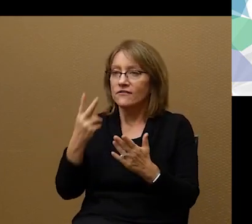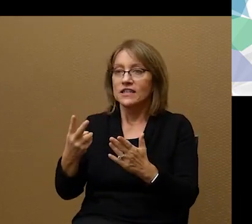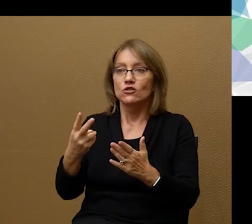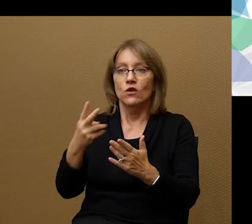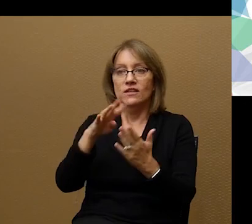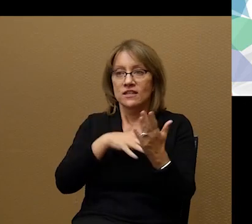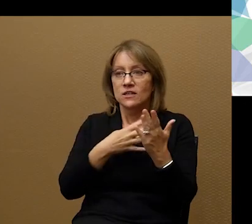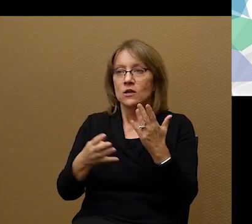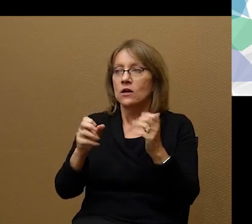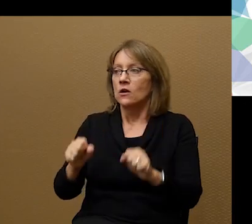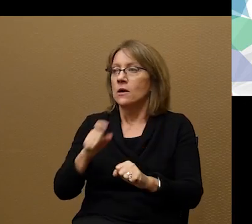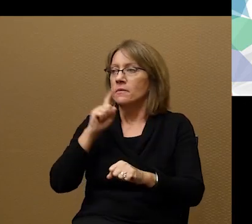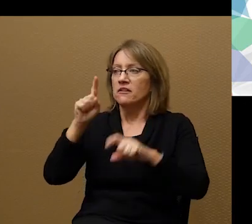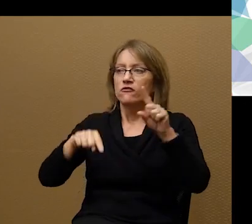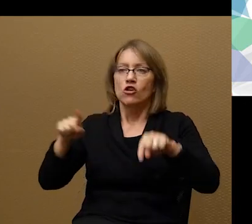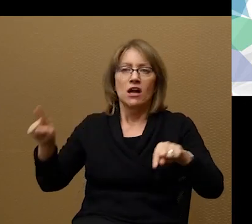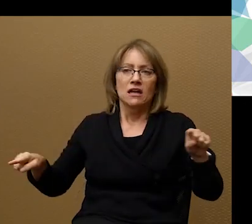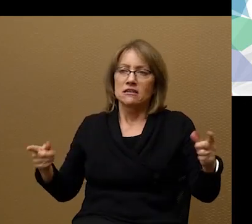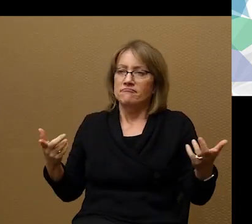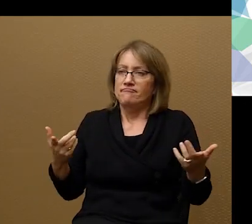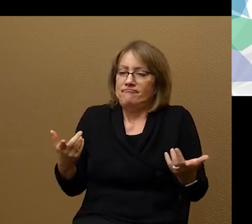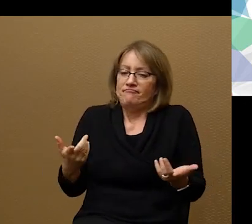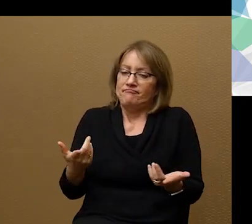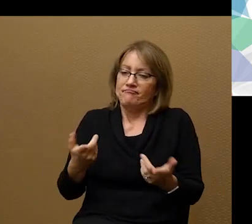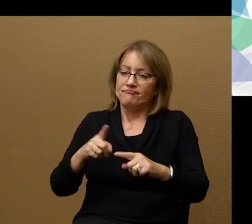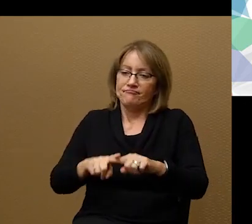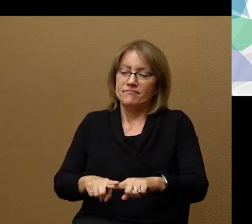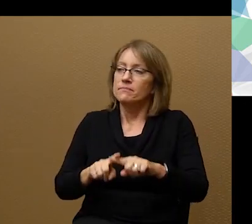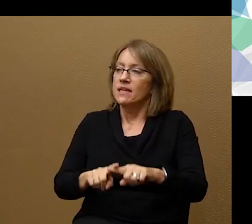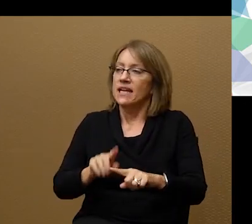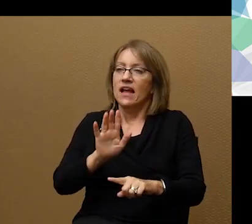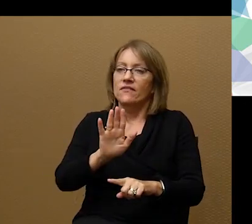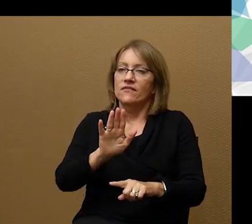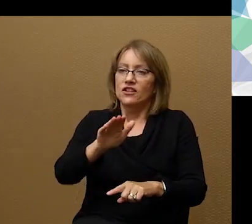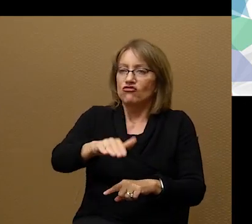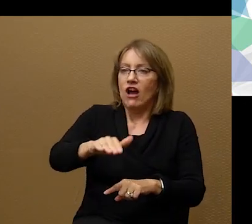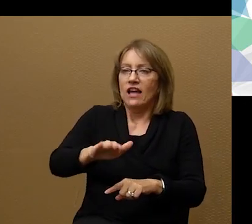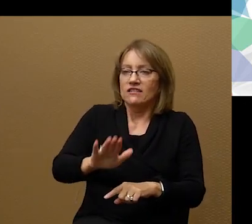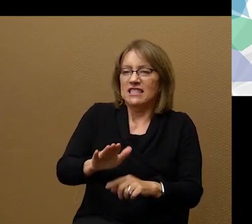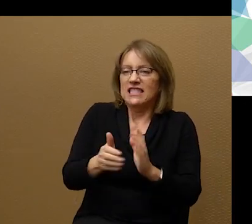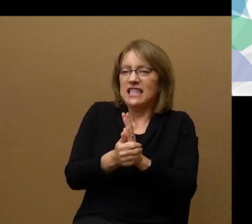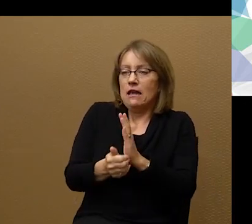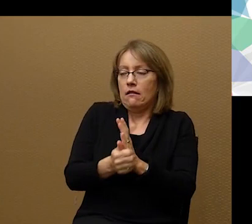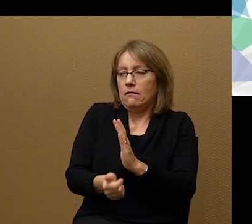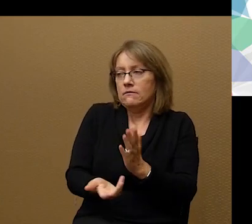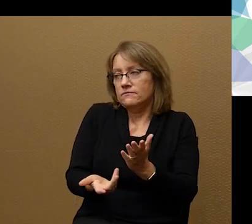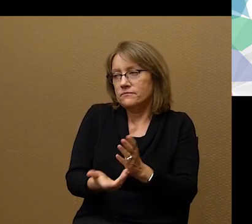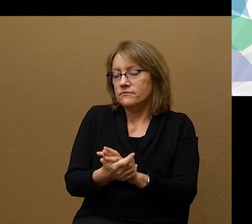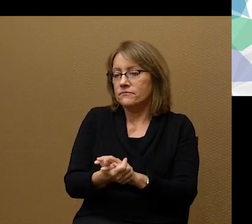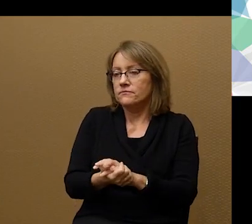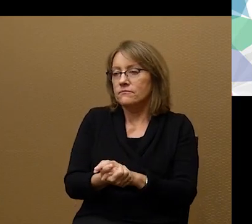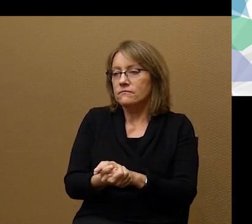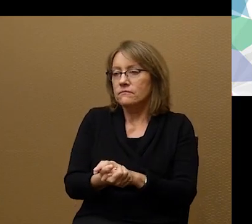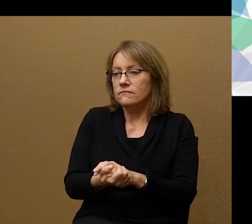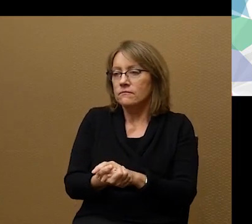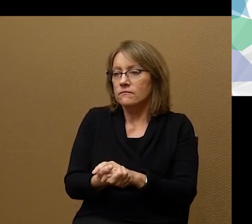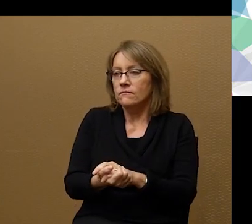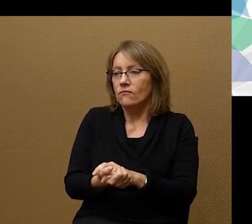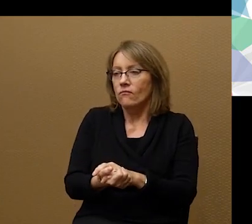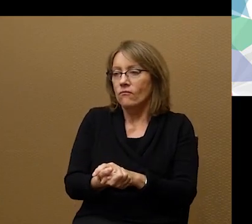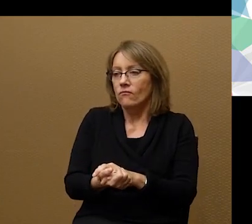of things. They can look very different depending on the skill of the child. Also, schedules can